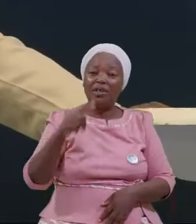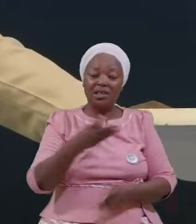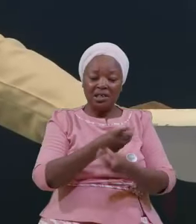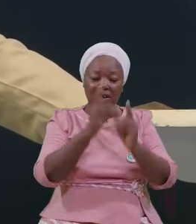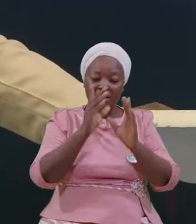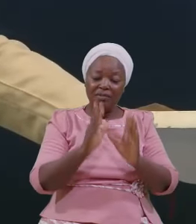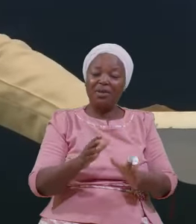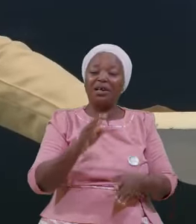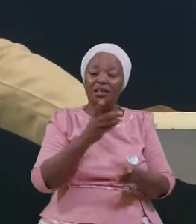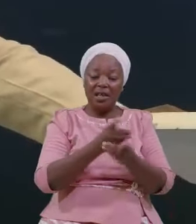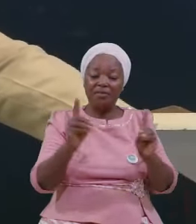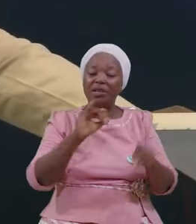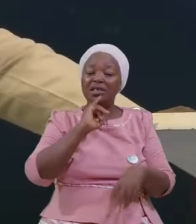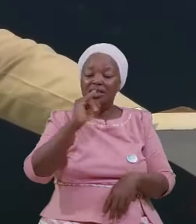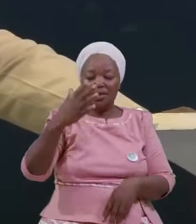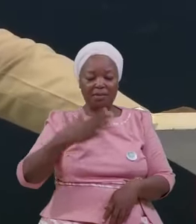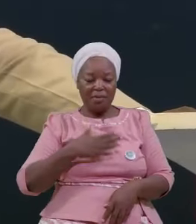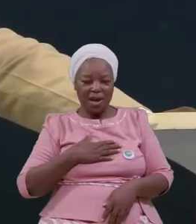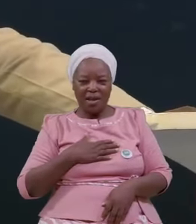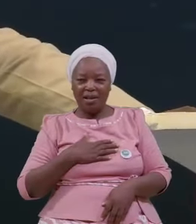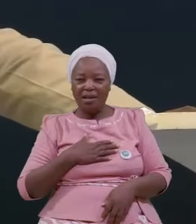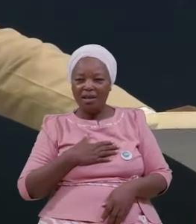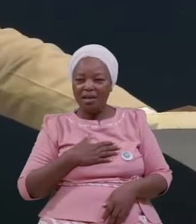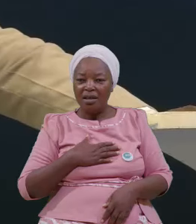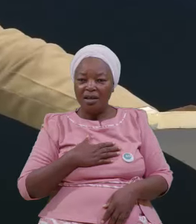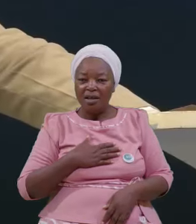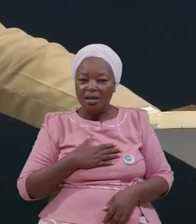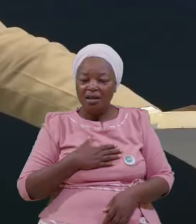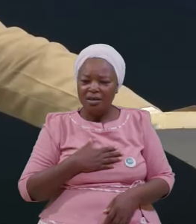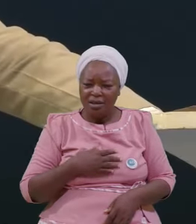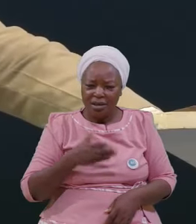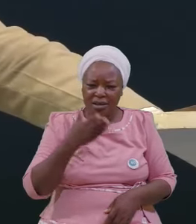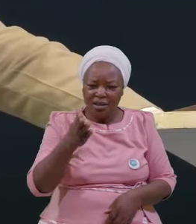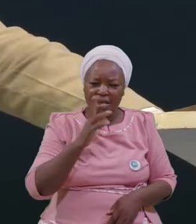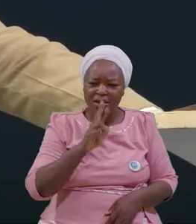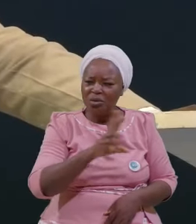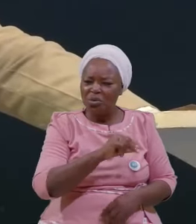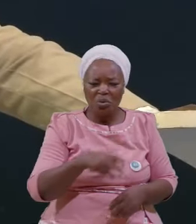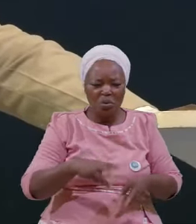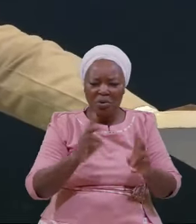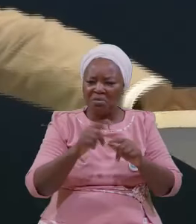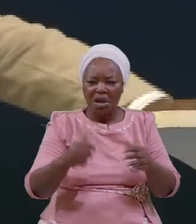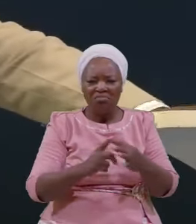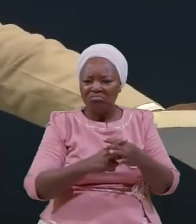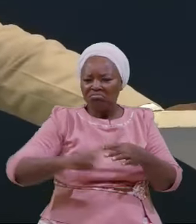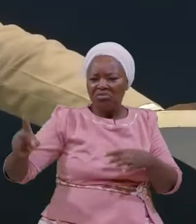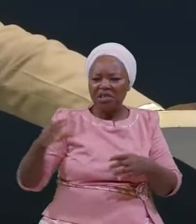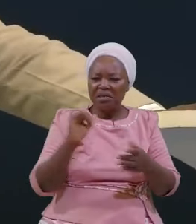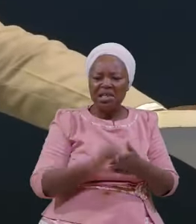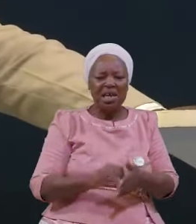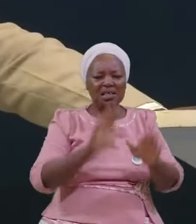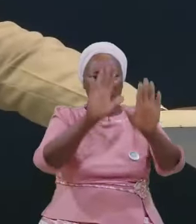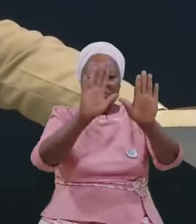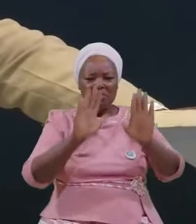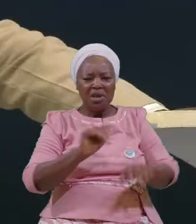is mine. No way you can escape the miracle, the touch,